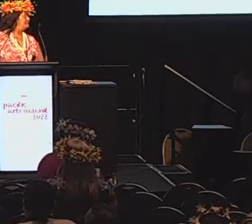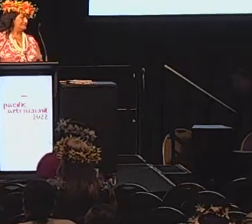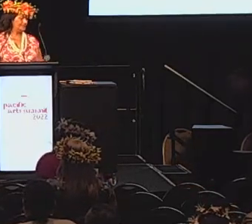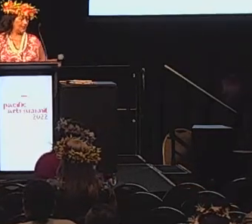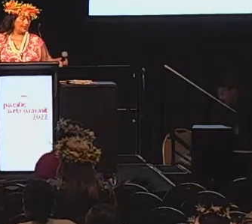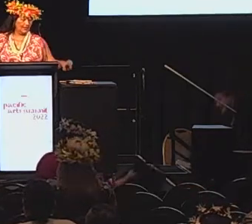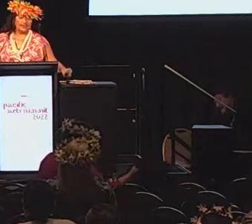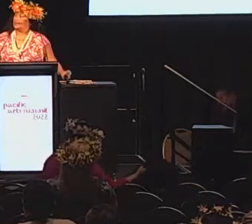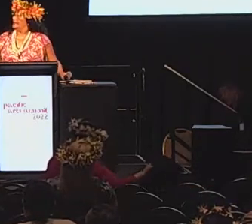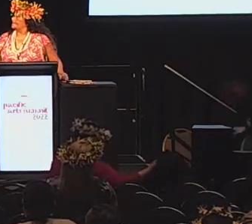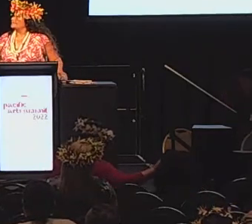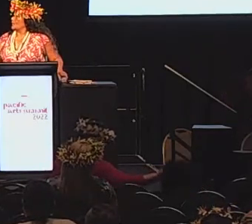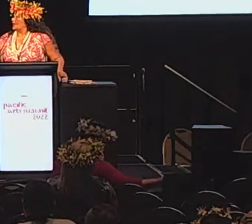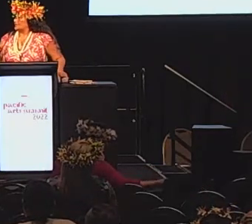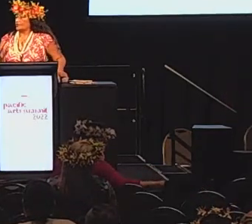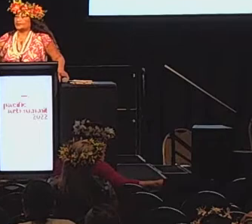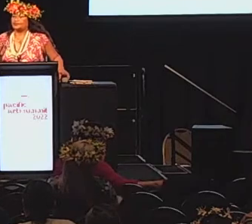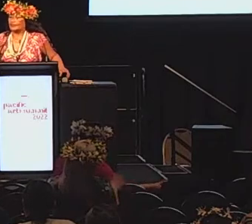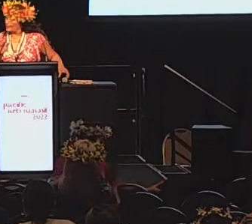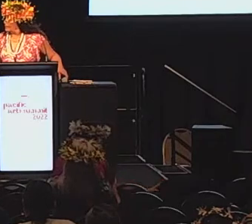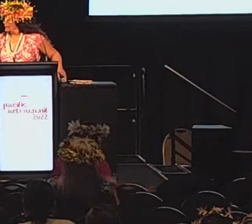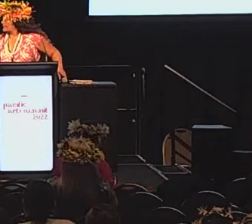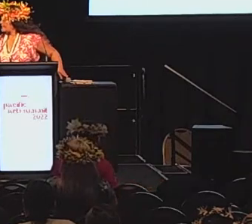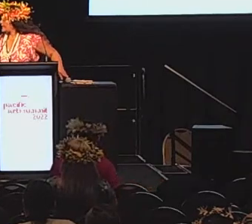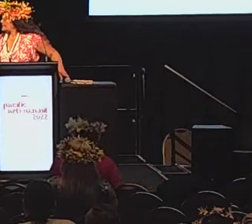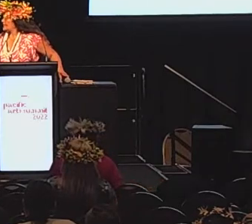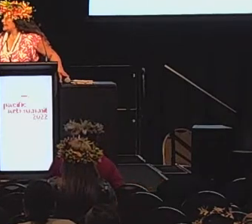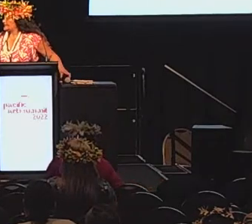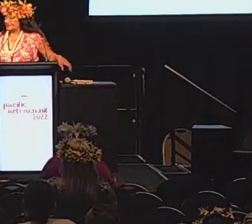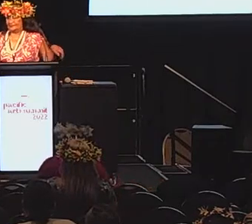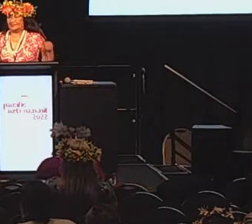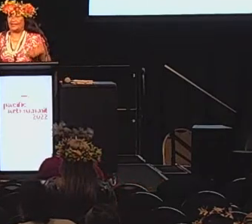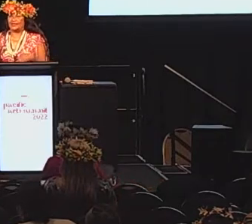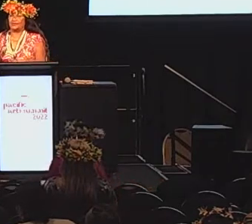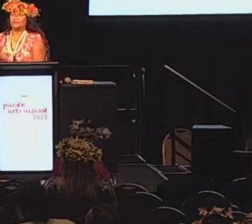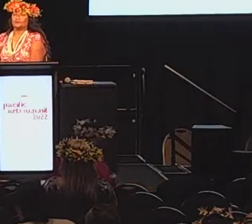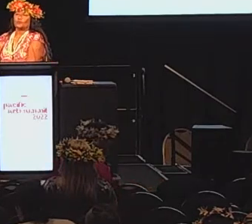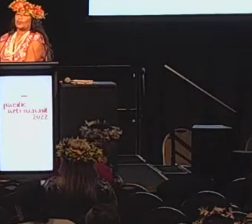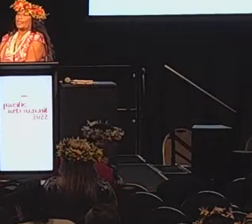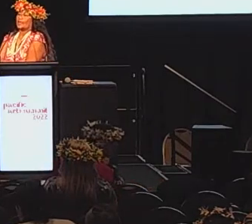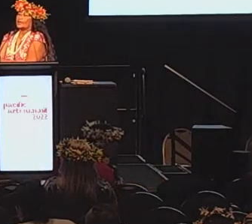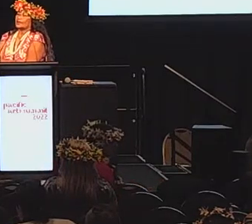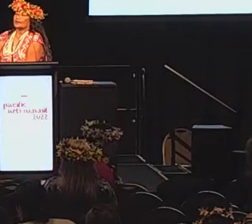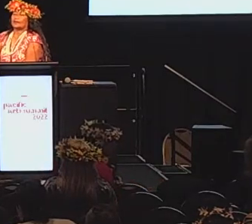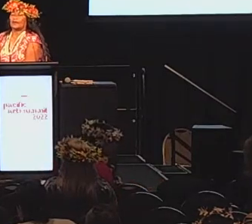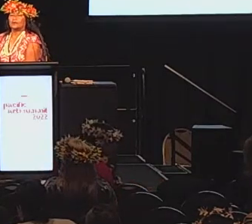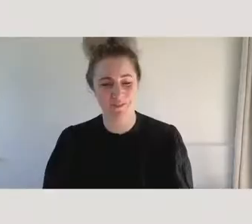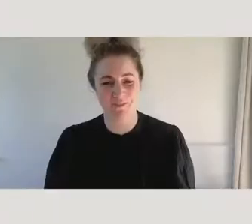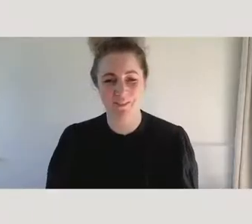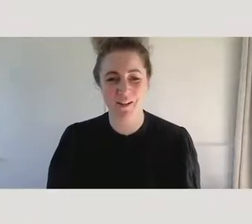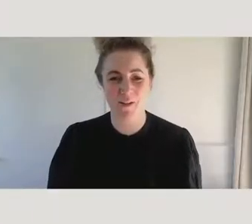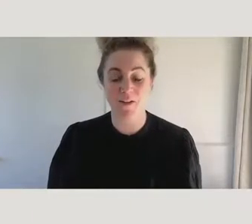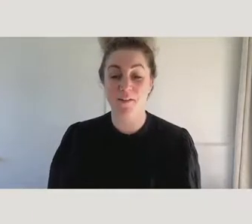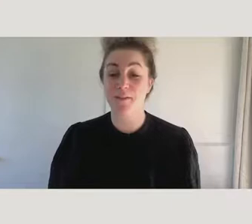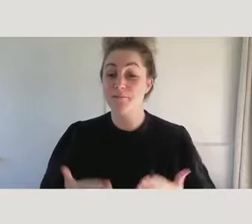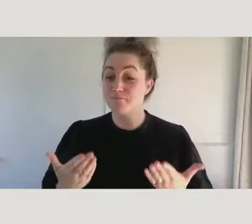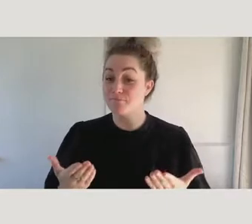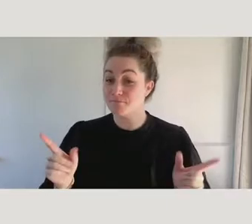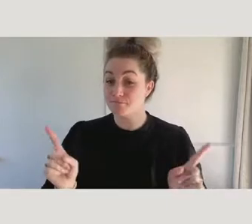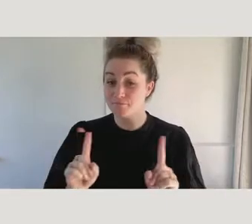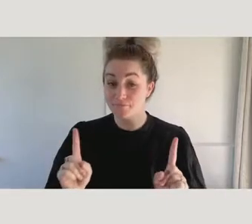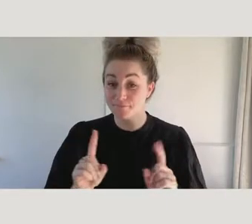oh yeah so you can take your seats thank you now